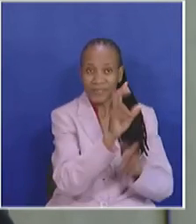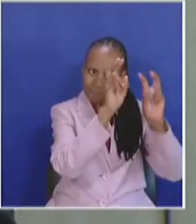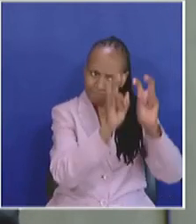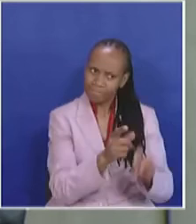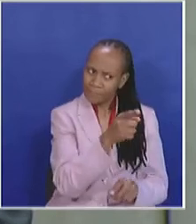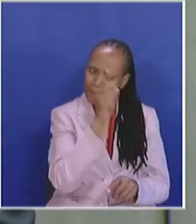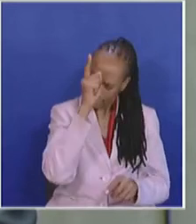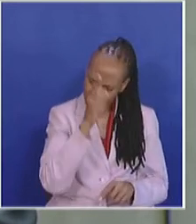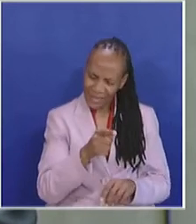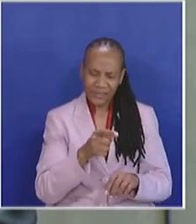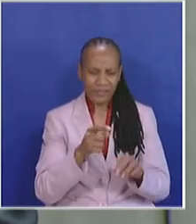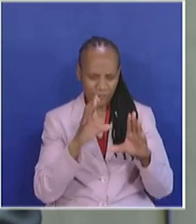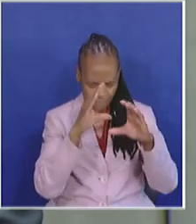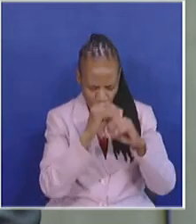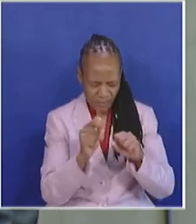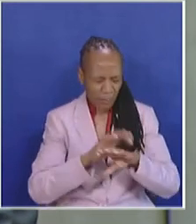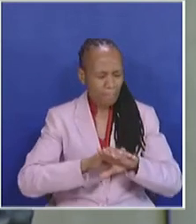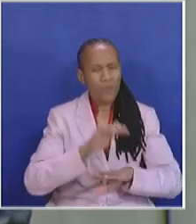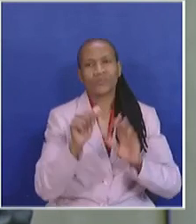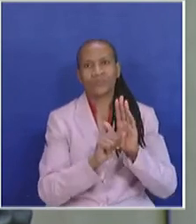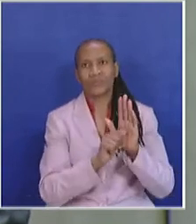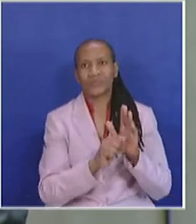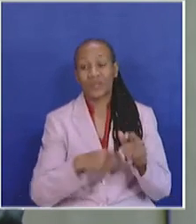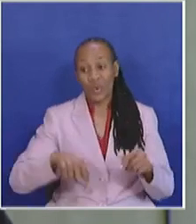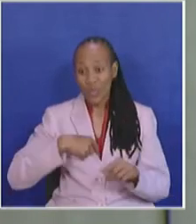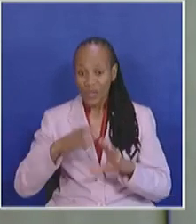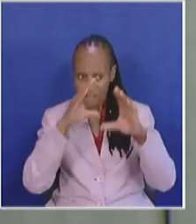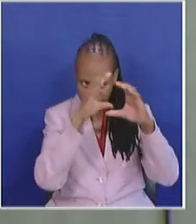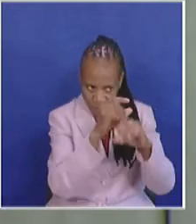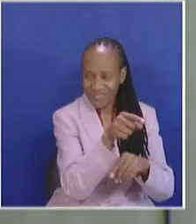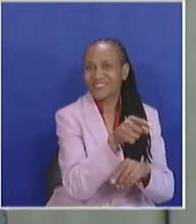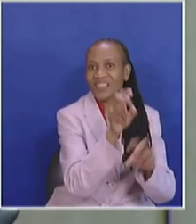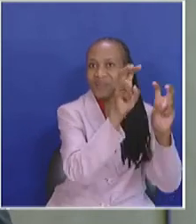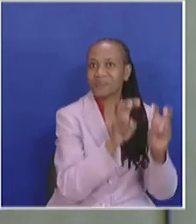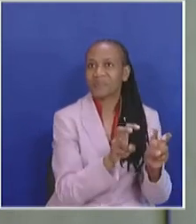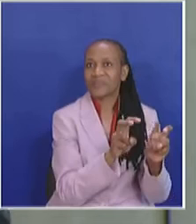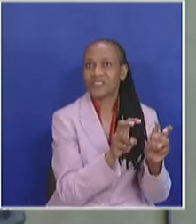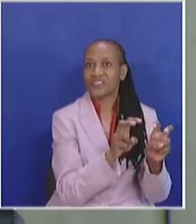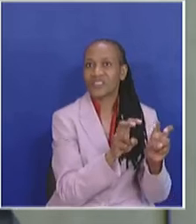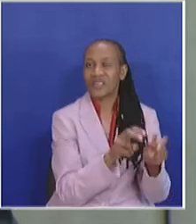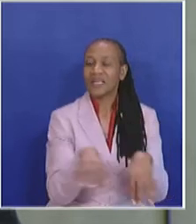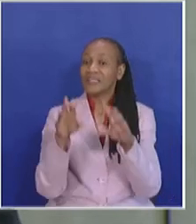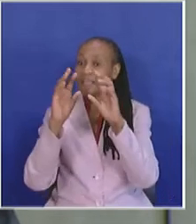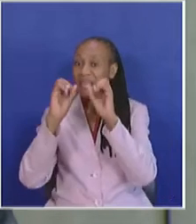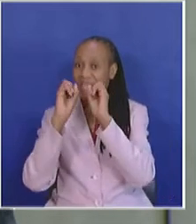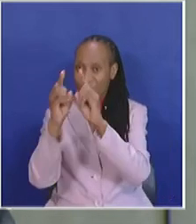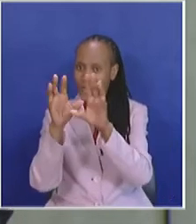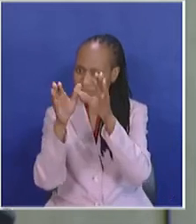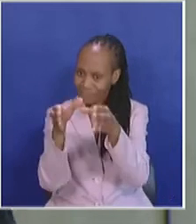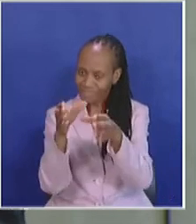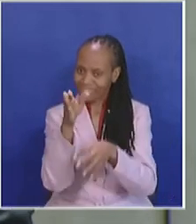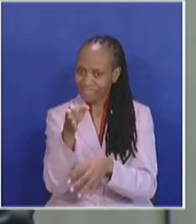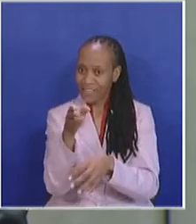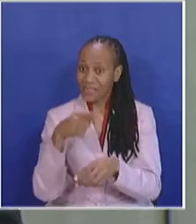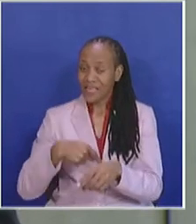energy must be one of the main game changers. And we have taken energy as a primary game changer. Education, we have said education